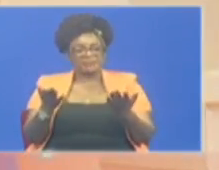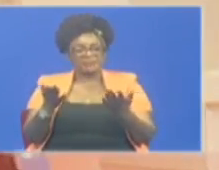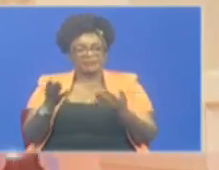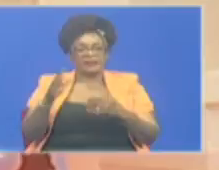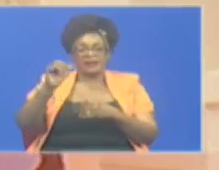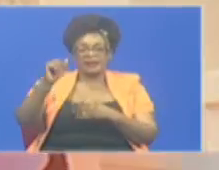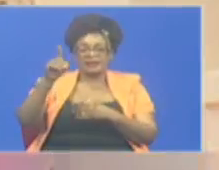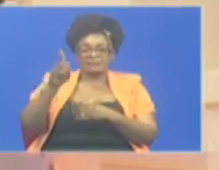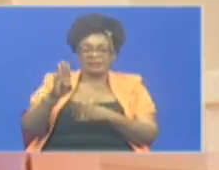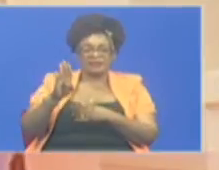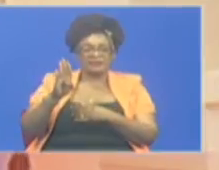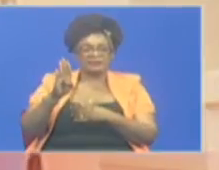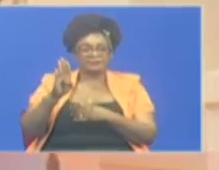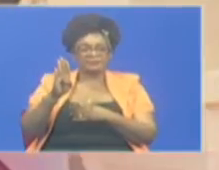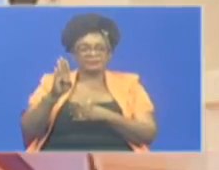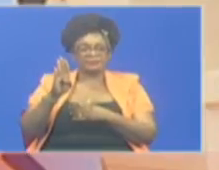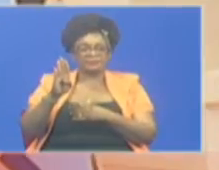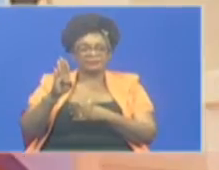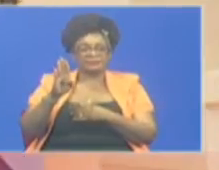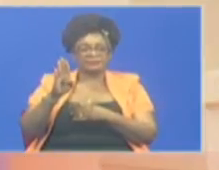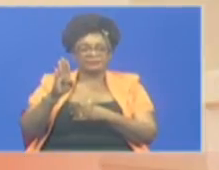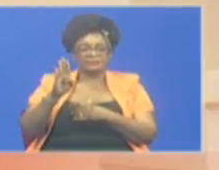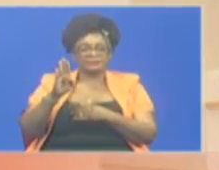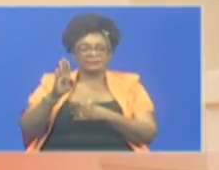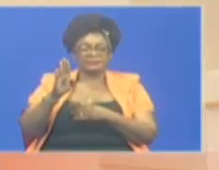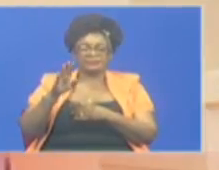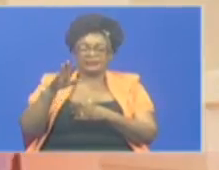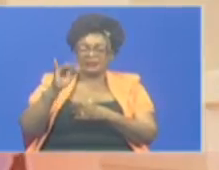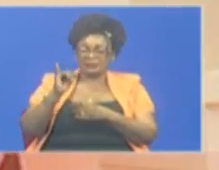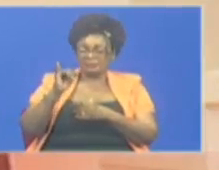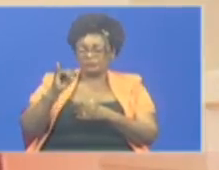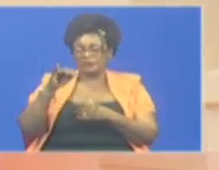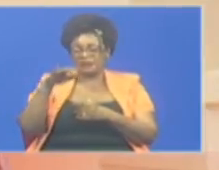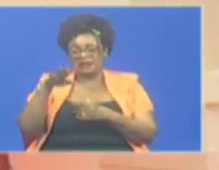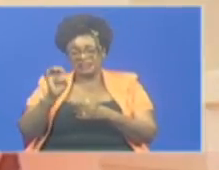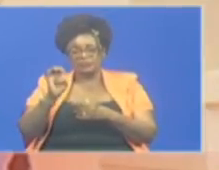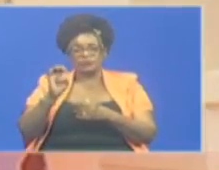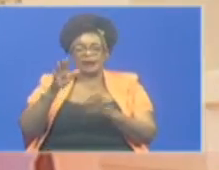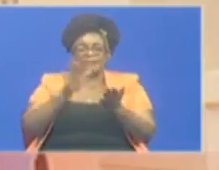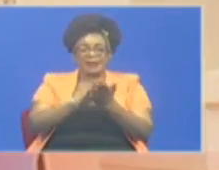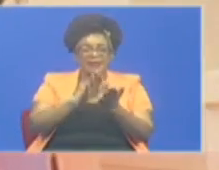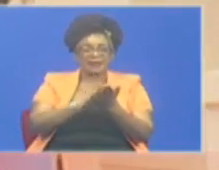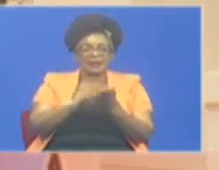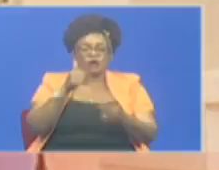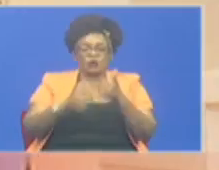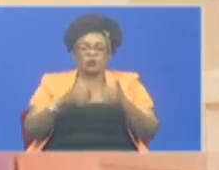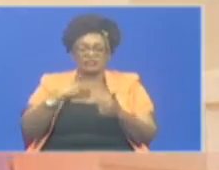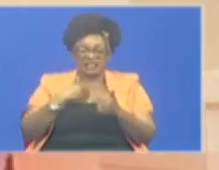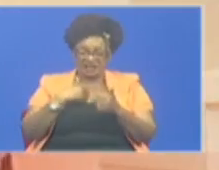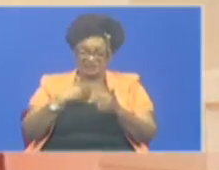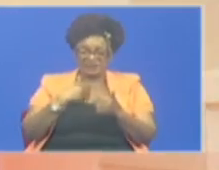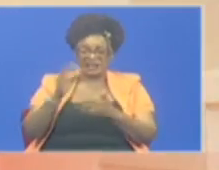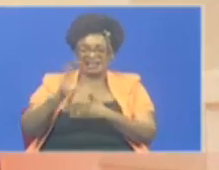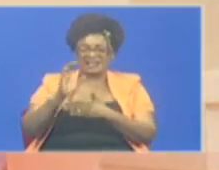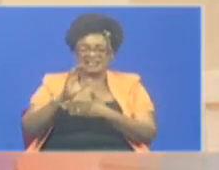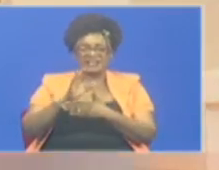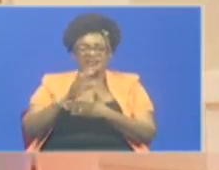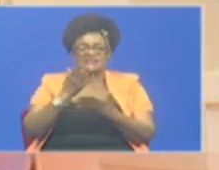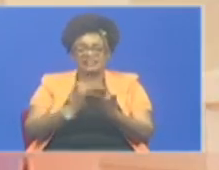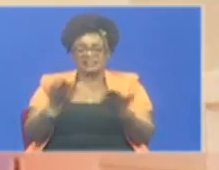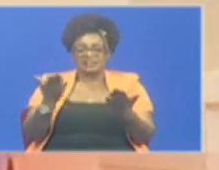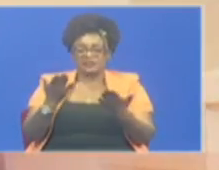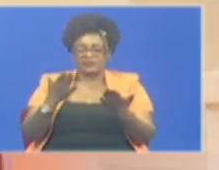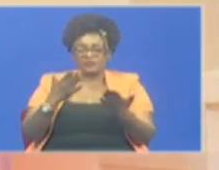Bank, the Africa Import-Export Bank, which have created emergency credit facilities for countries like